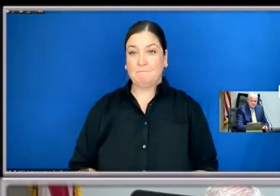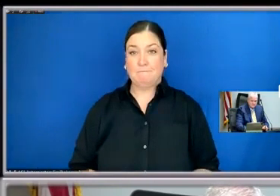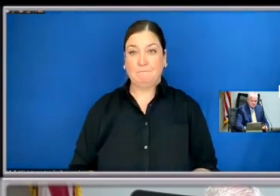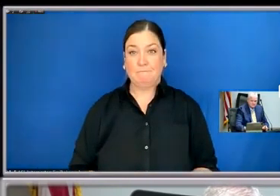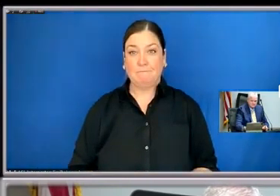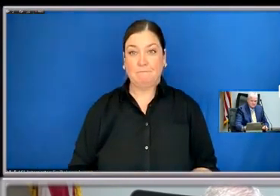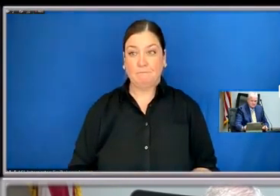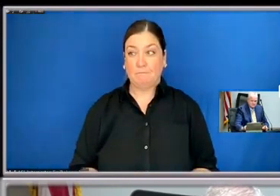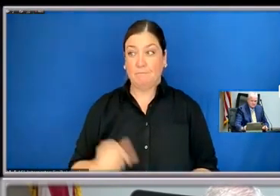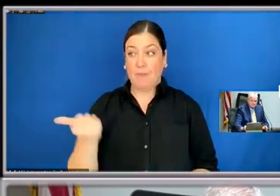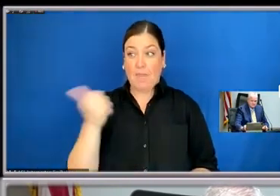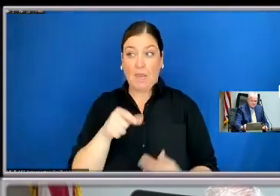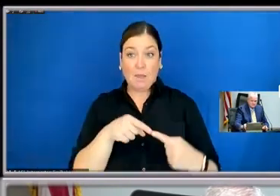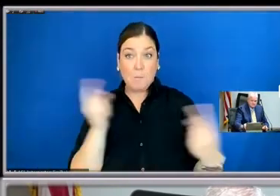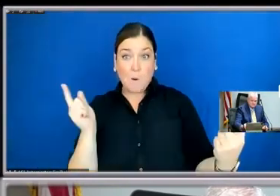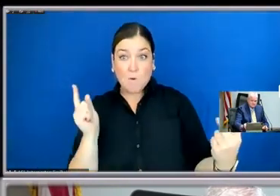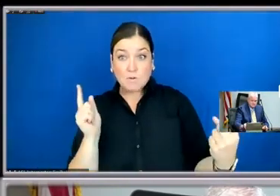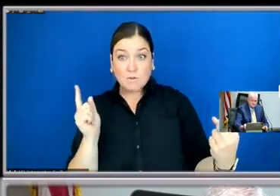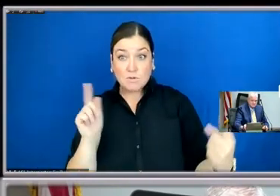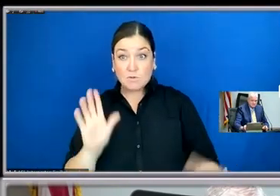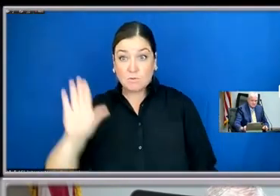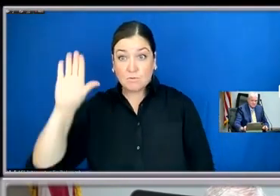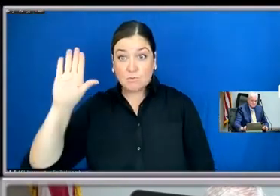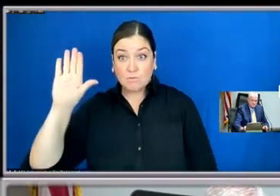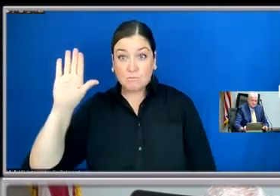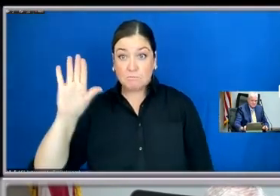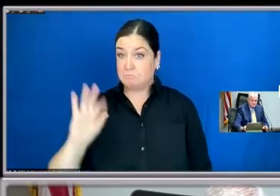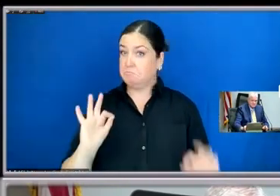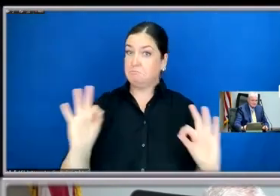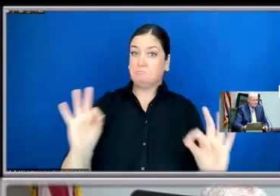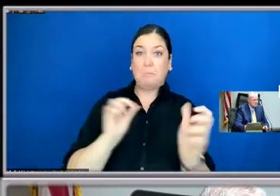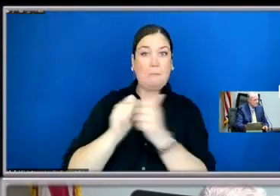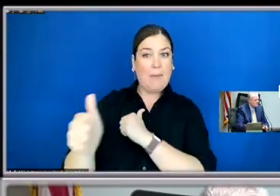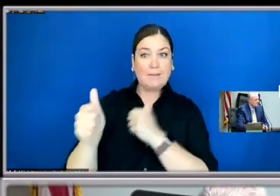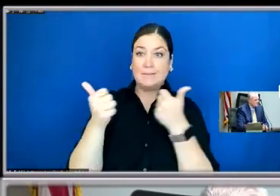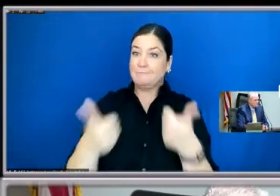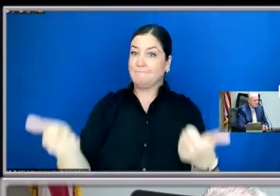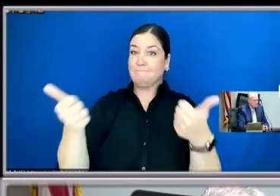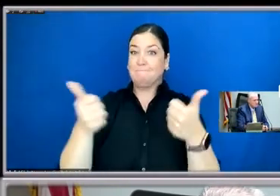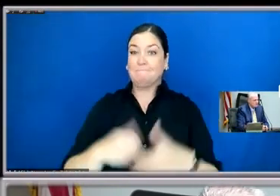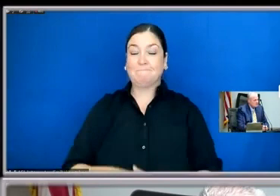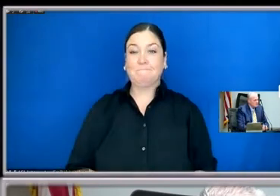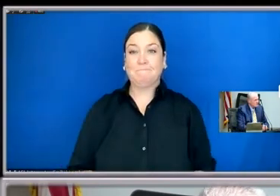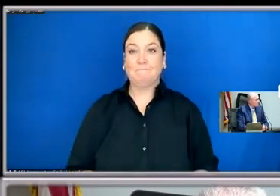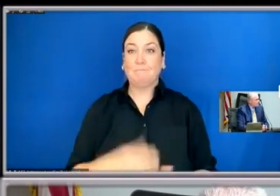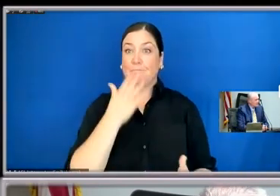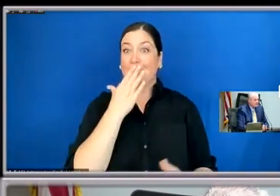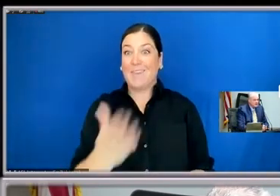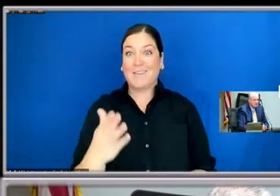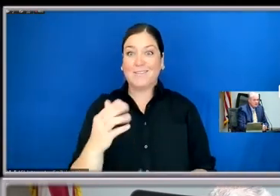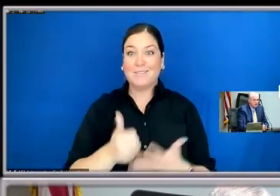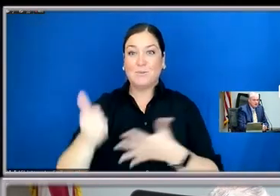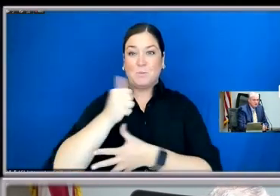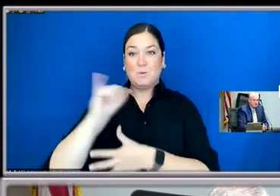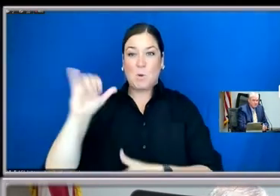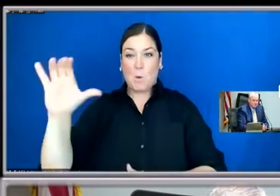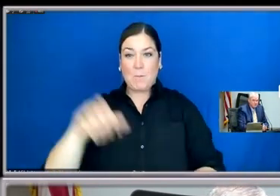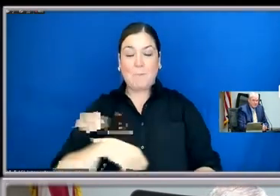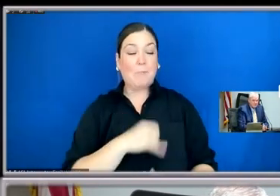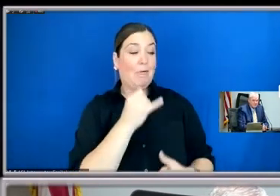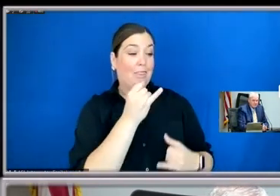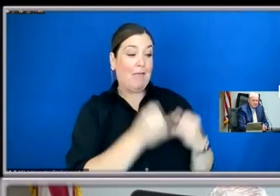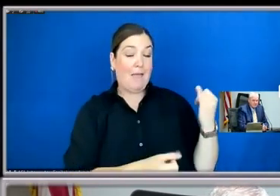Any opposed? Show of hands. Okay, passes unanimously. Thank you, Superintendent. Thank you. The last item we have,